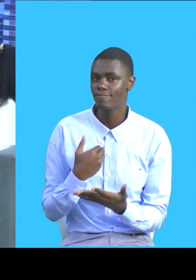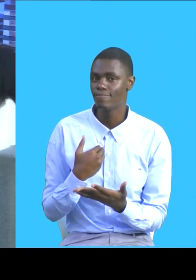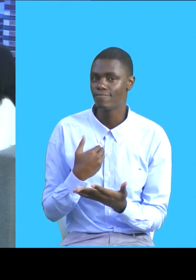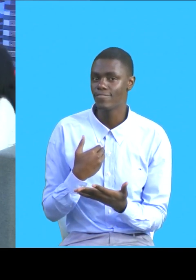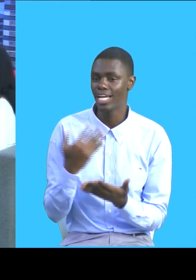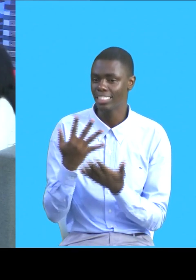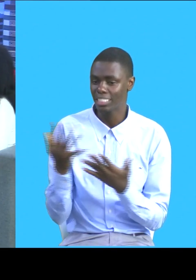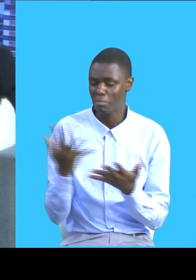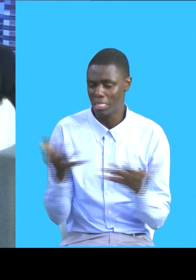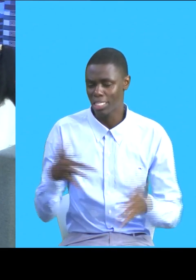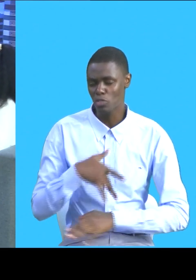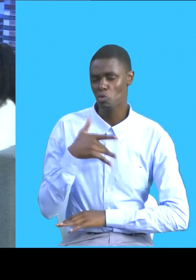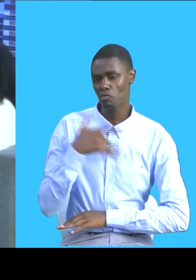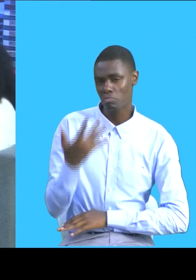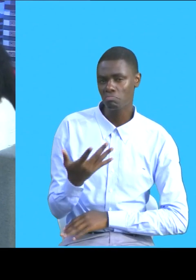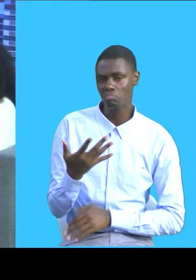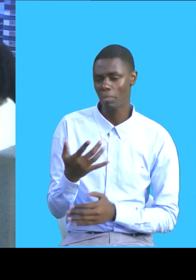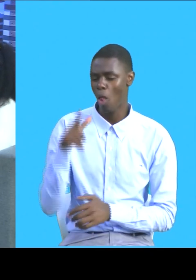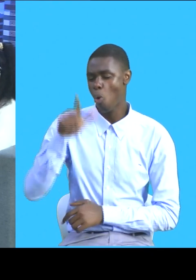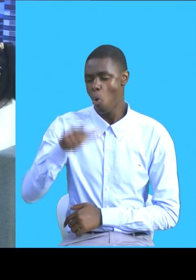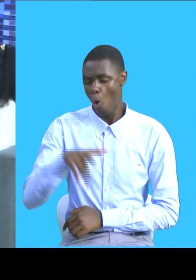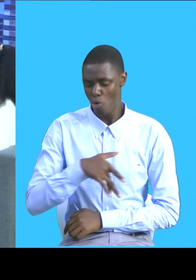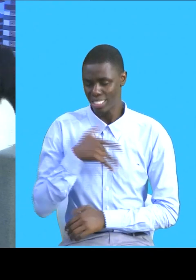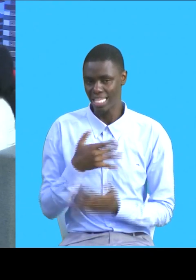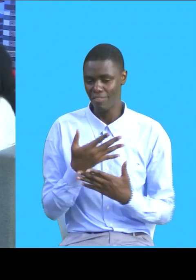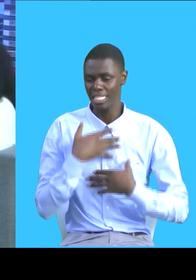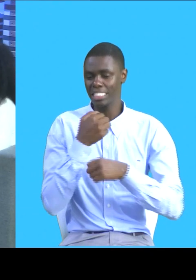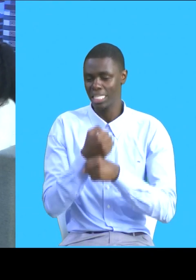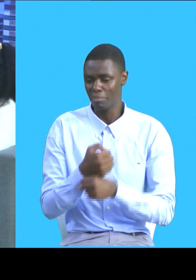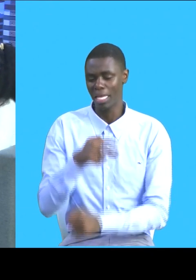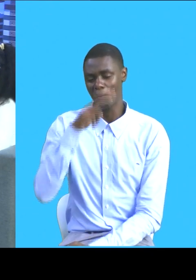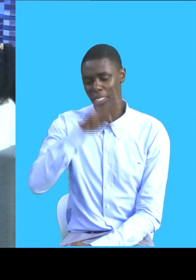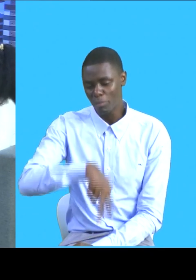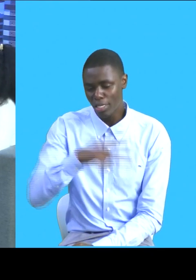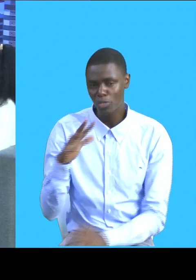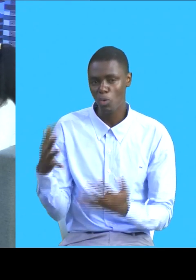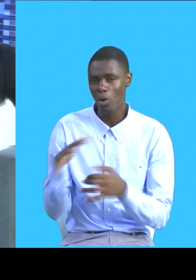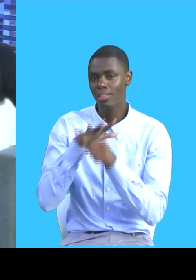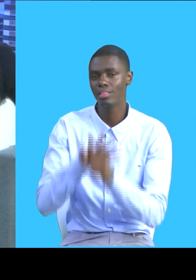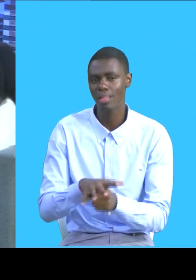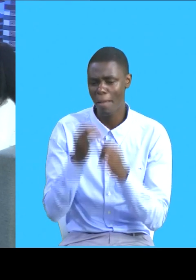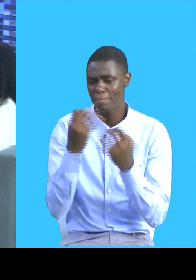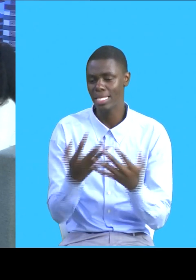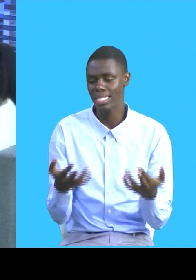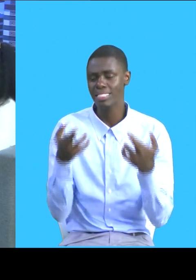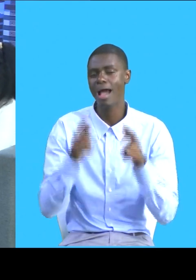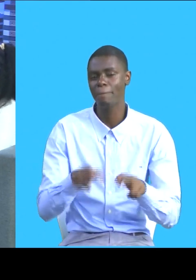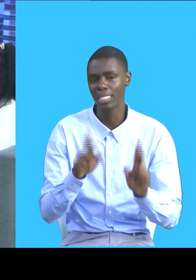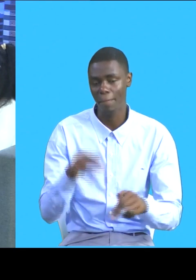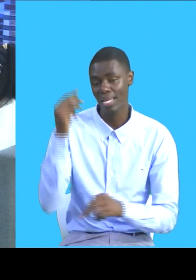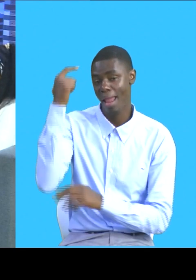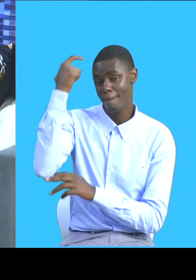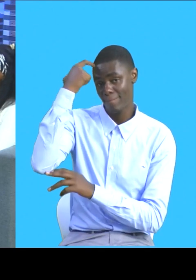some things you felt like low self-esteem, manipulation. A lot of things happened to you